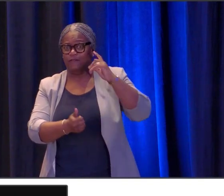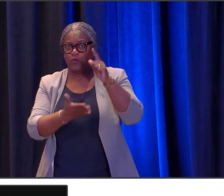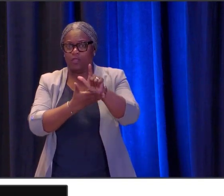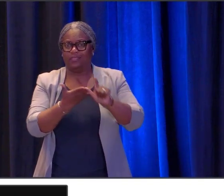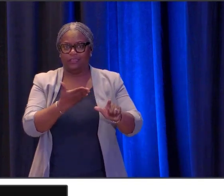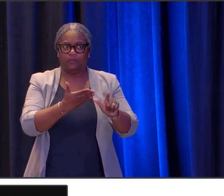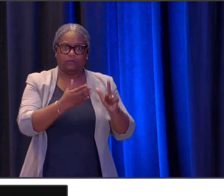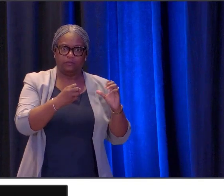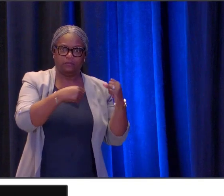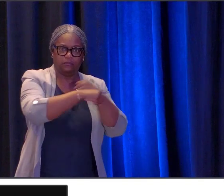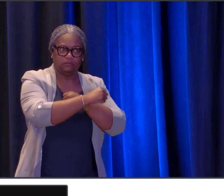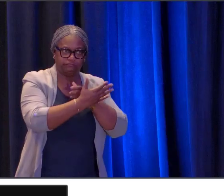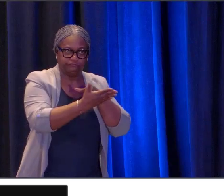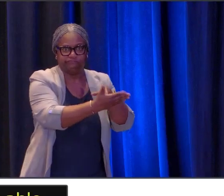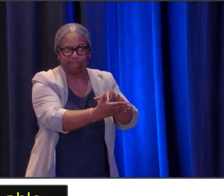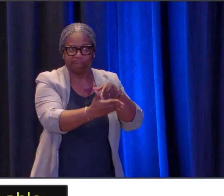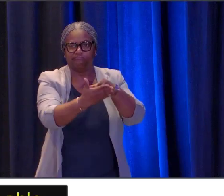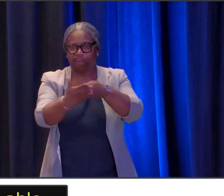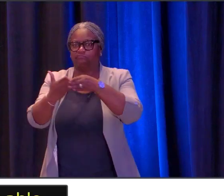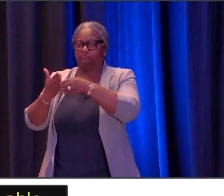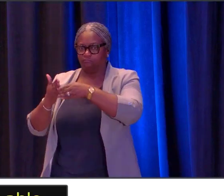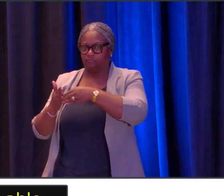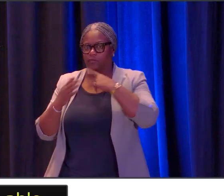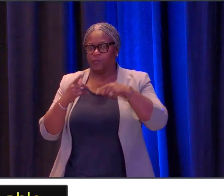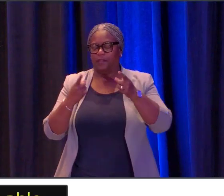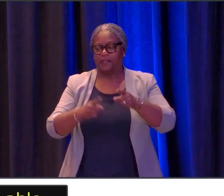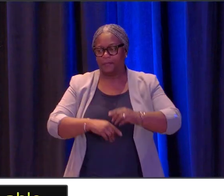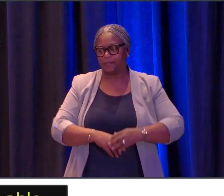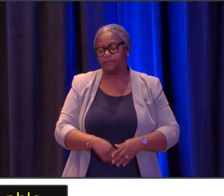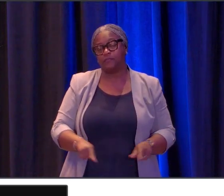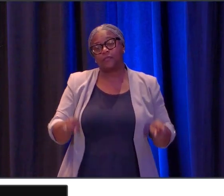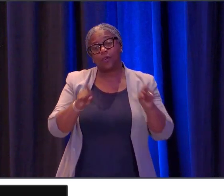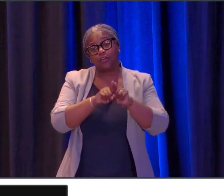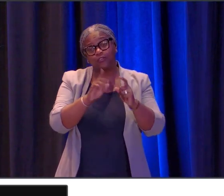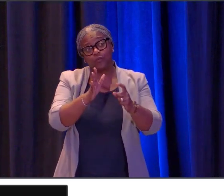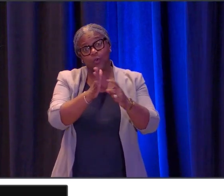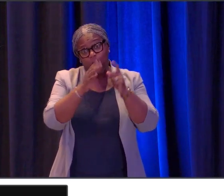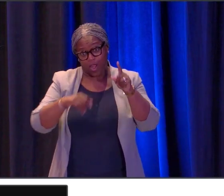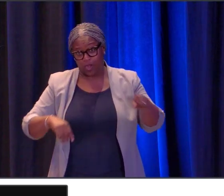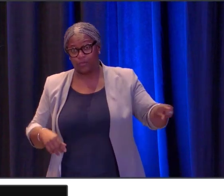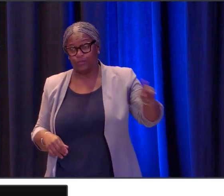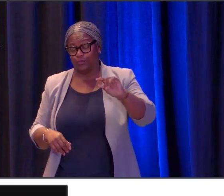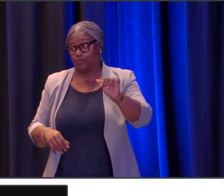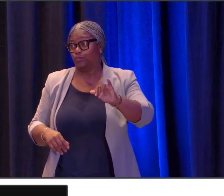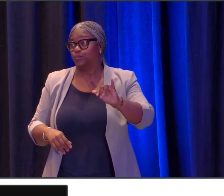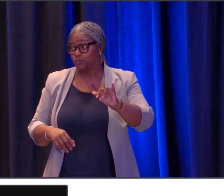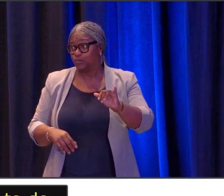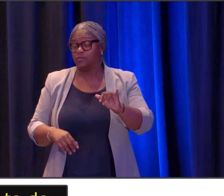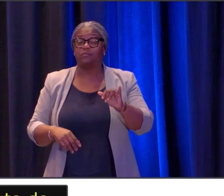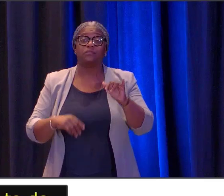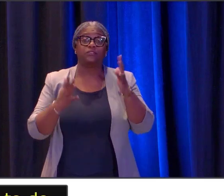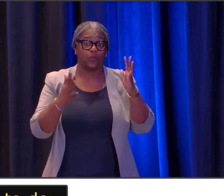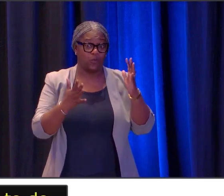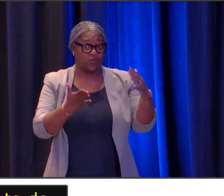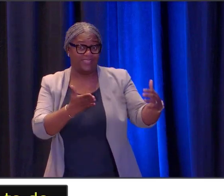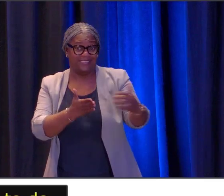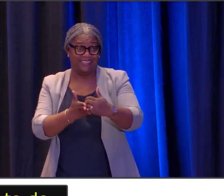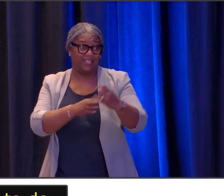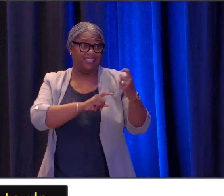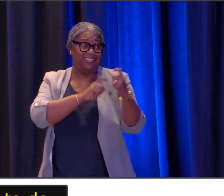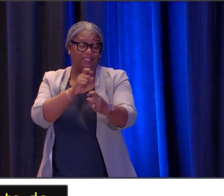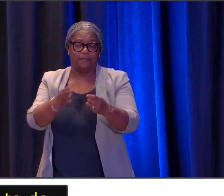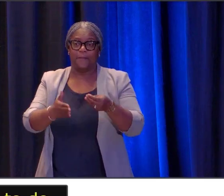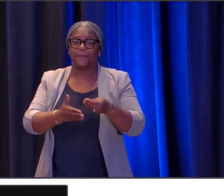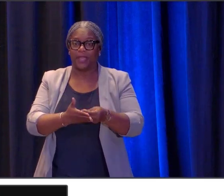when it's called for. And so we're going to require you all to do that. Nickel's going to do his part to generate monies to put into this defense